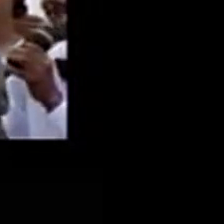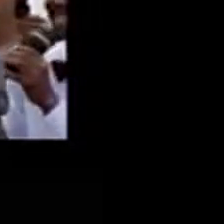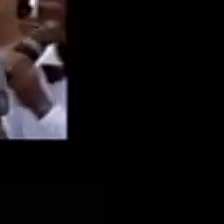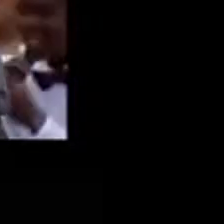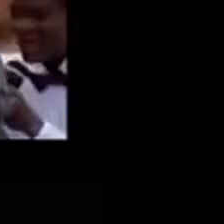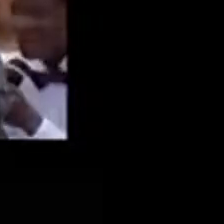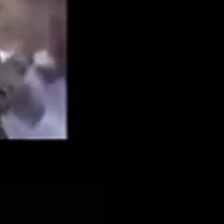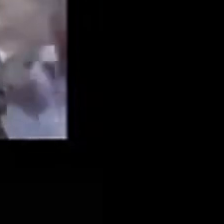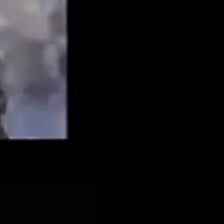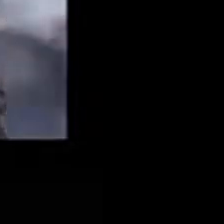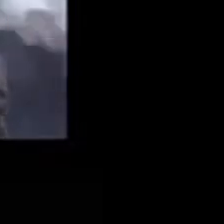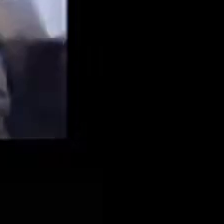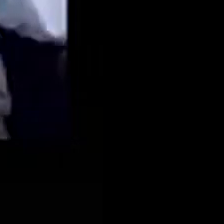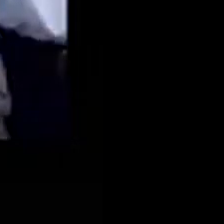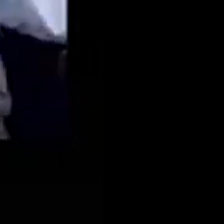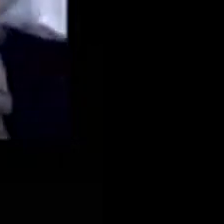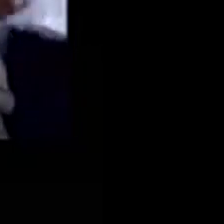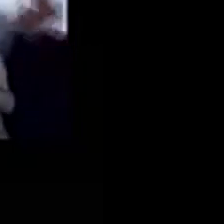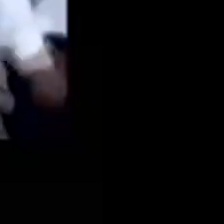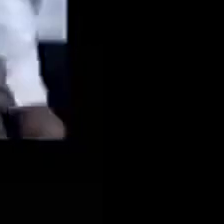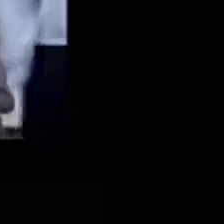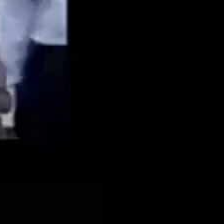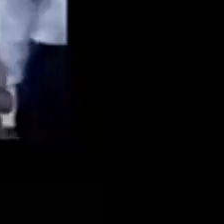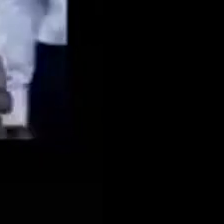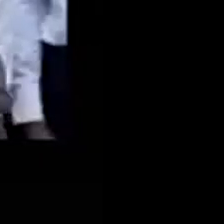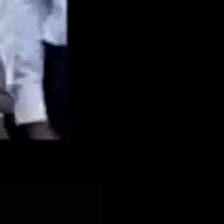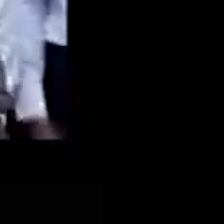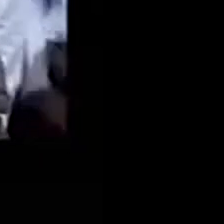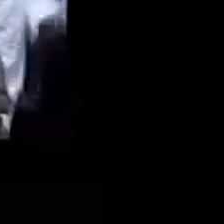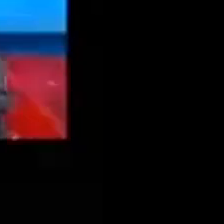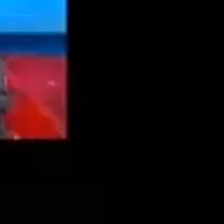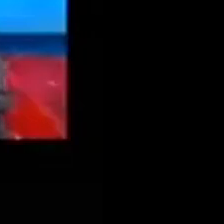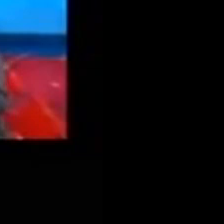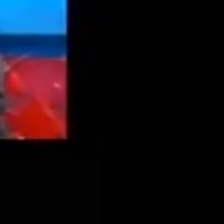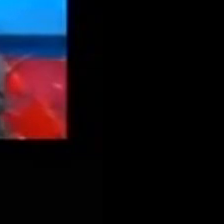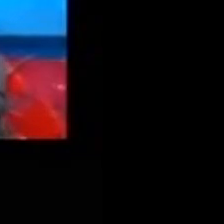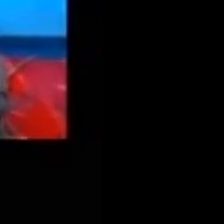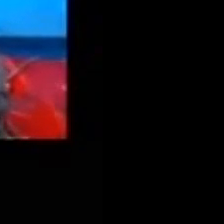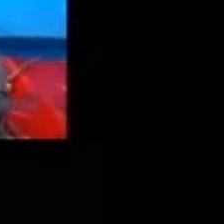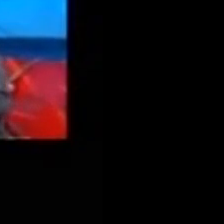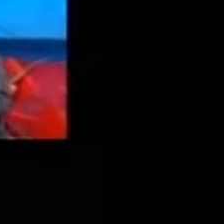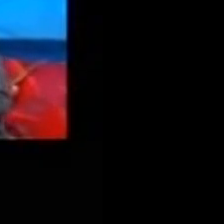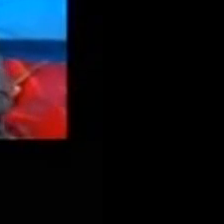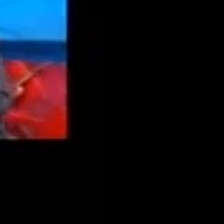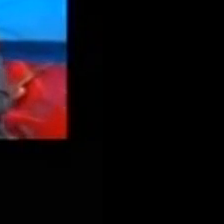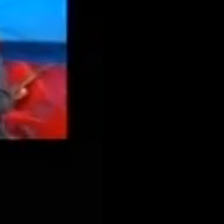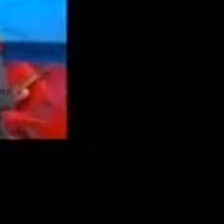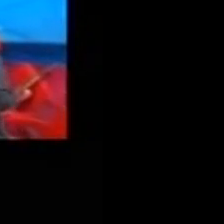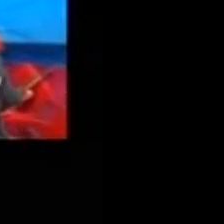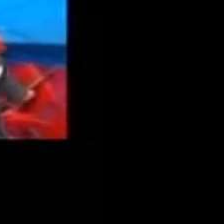sins were washed away. Just for me,